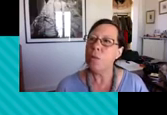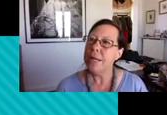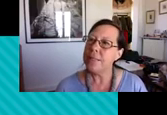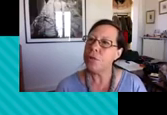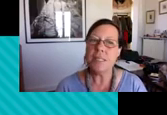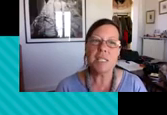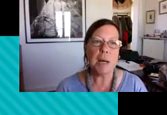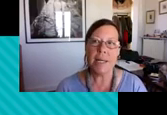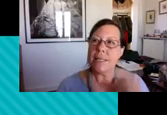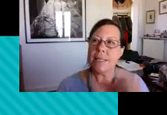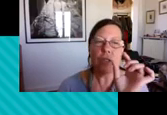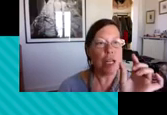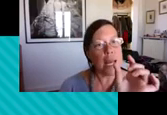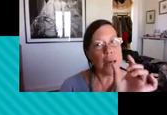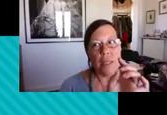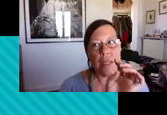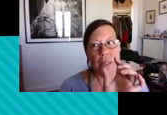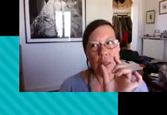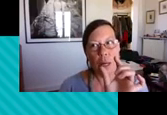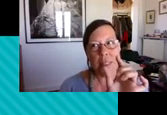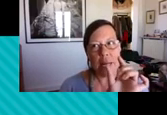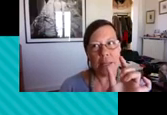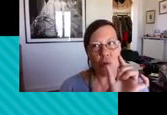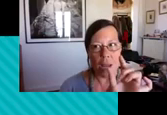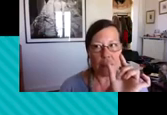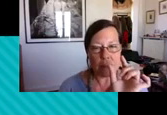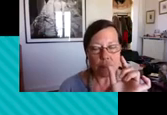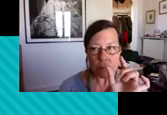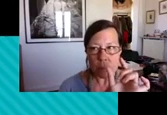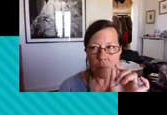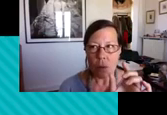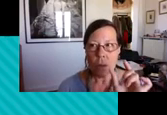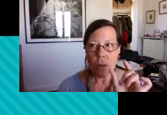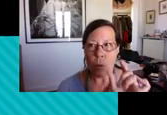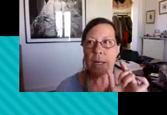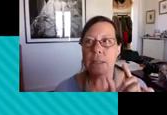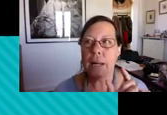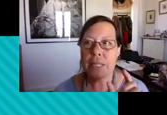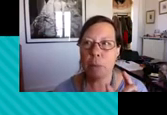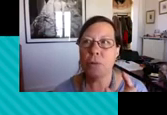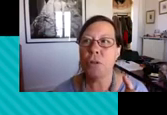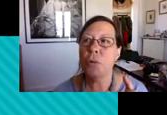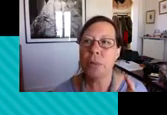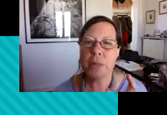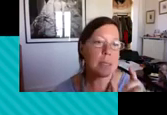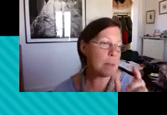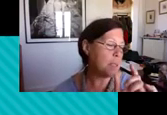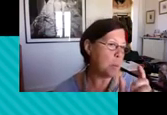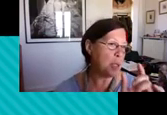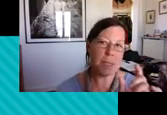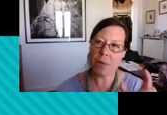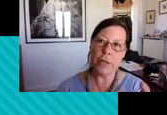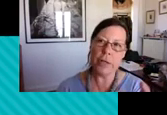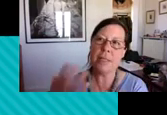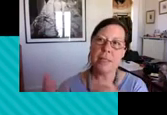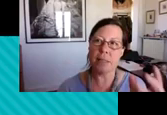one of the ways you can spot it is to check out the website address. What a lot of these people do with these